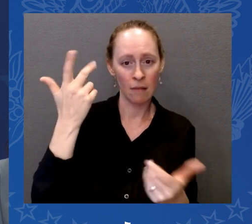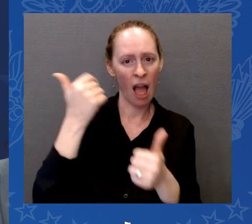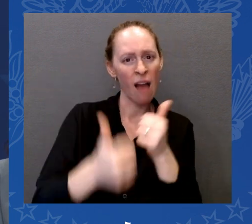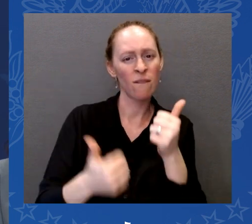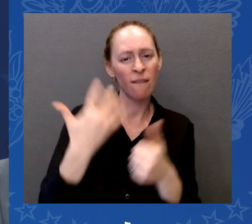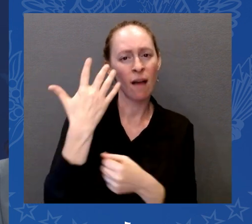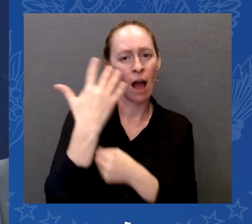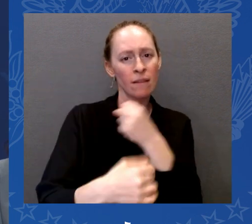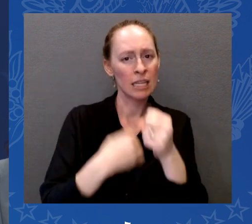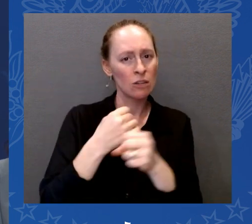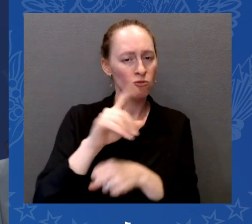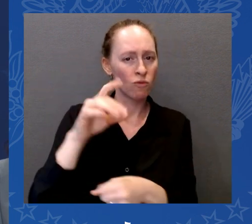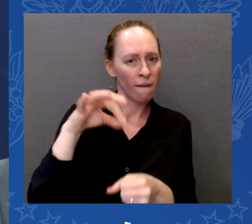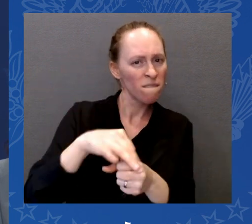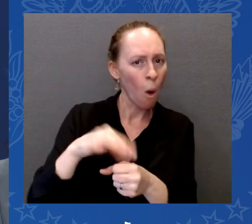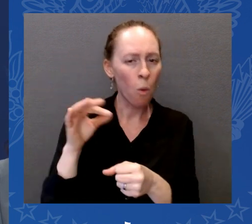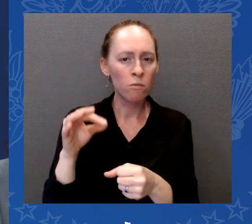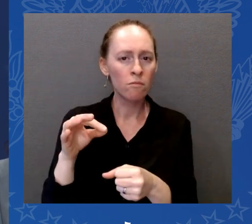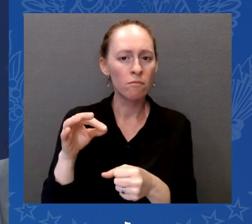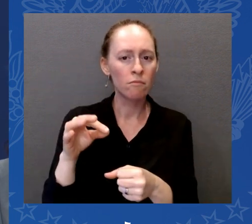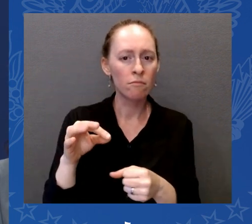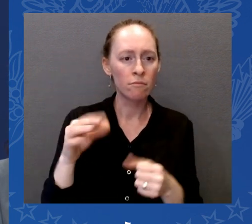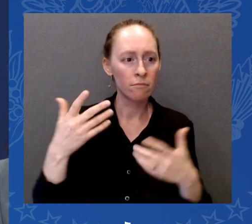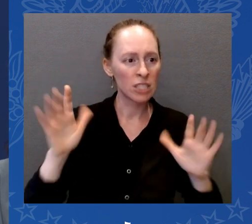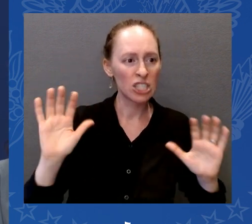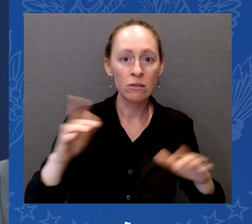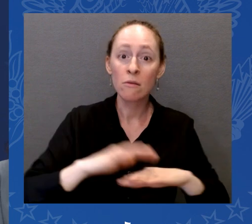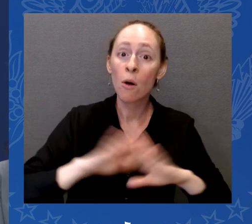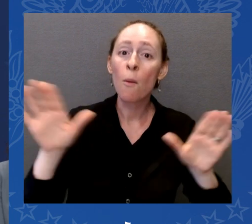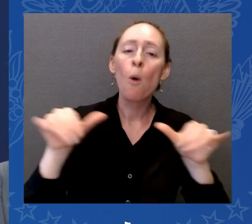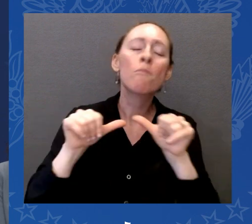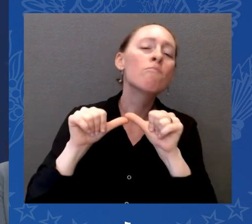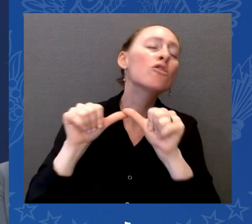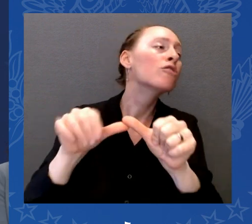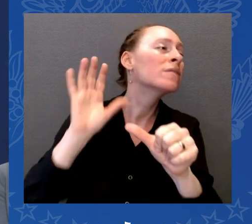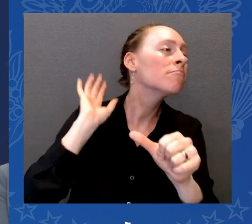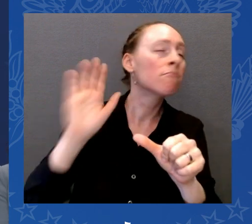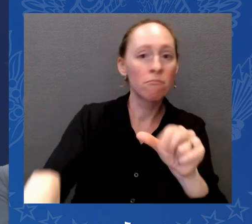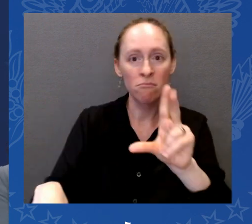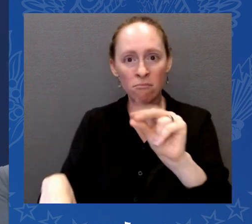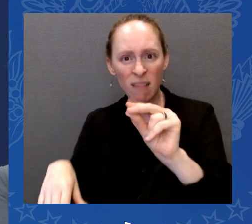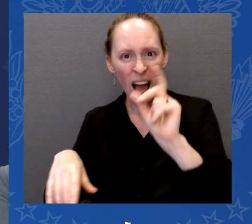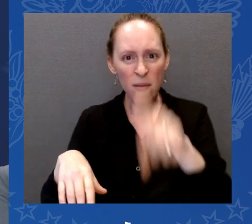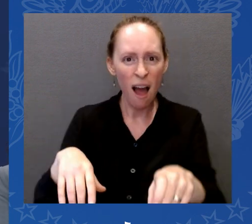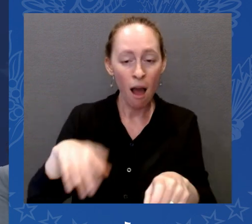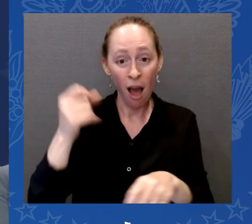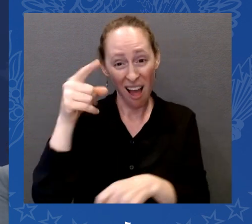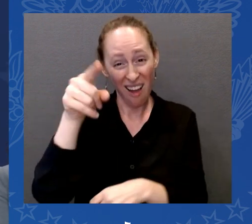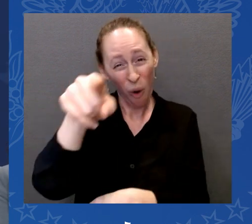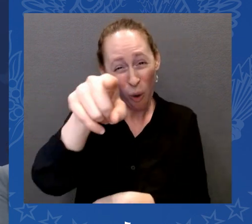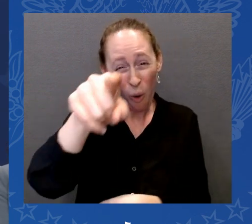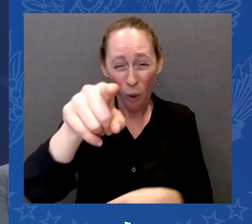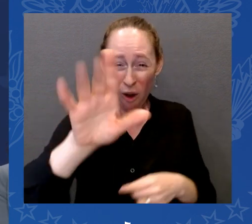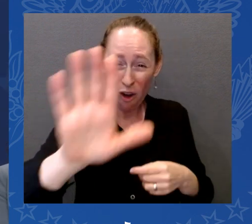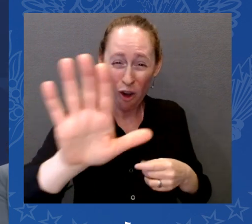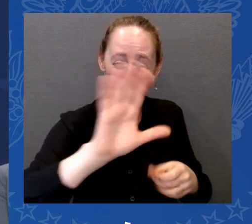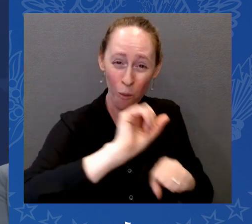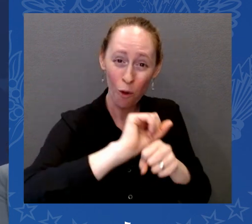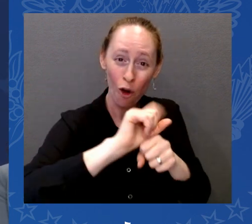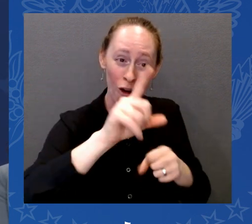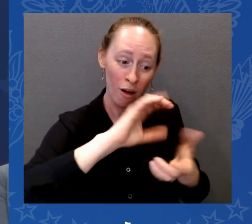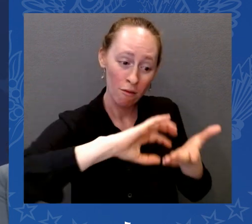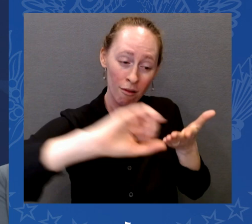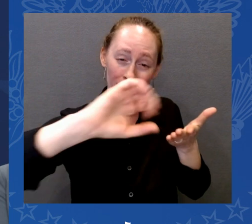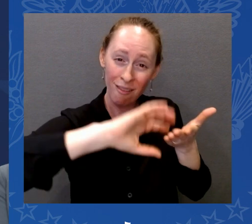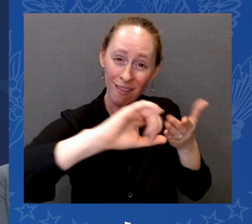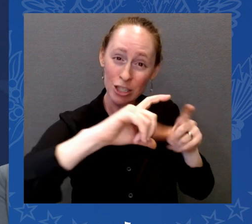plan. Every 5 years, you've been paying your Social Security since you were 16 years old, your first paycheck. Senator Ron